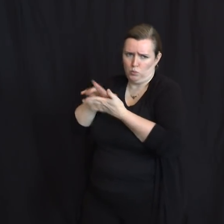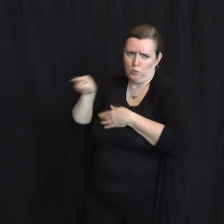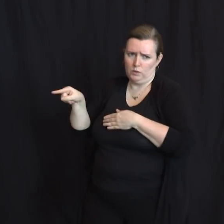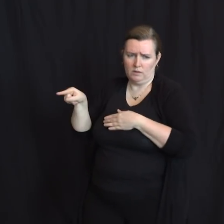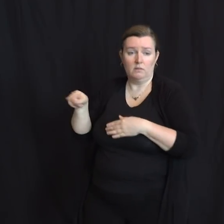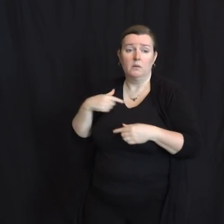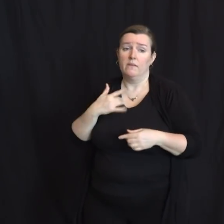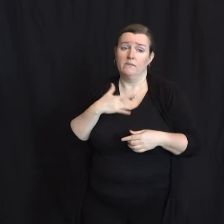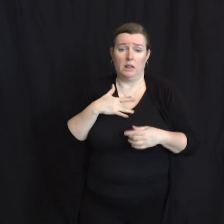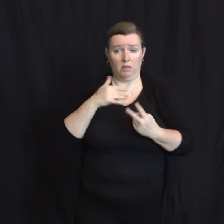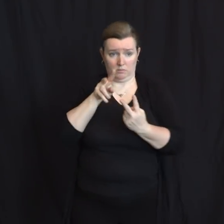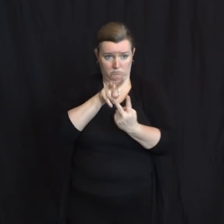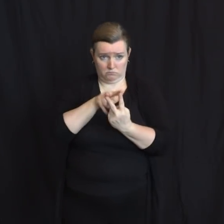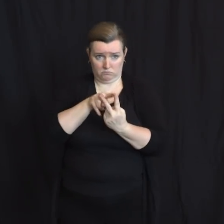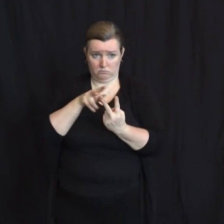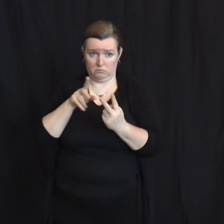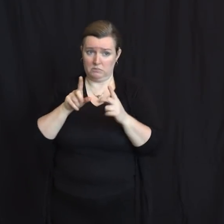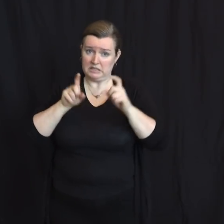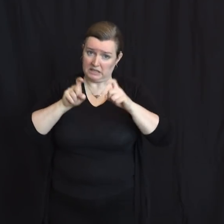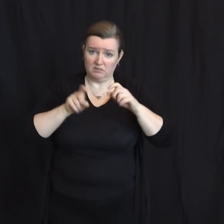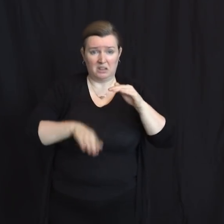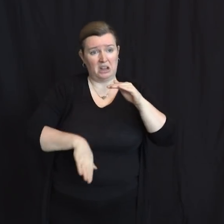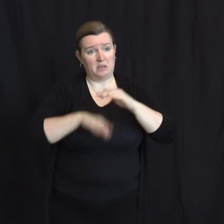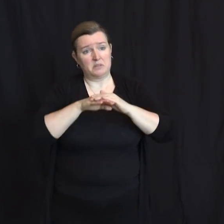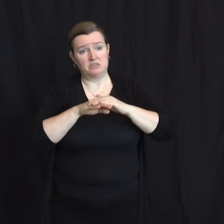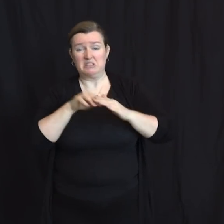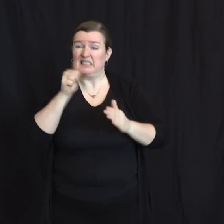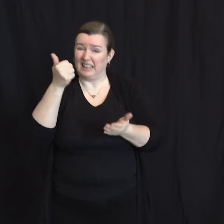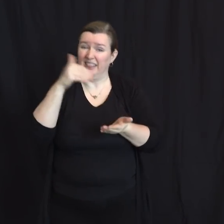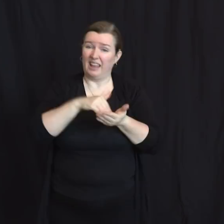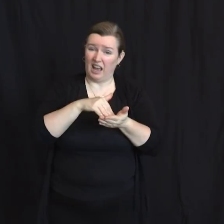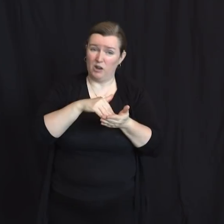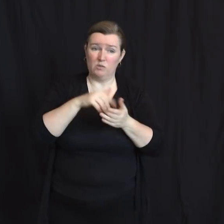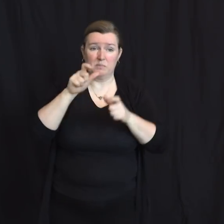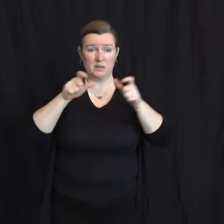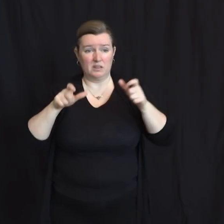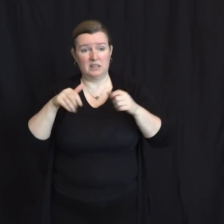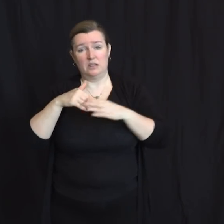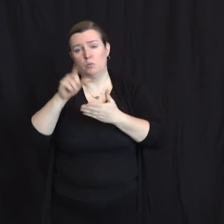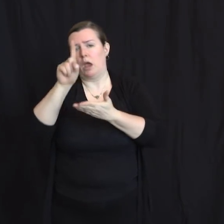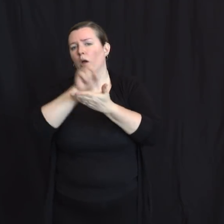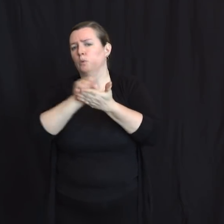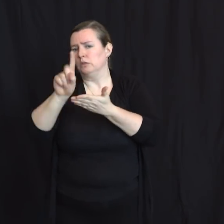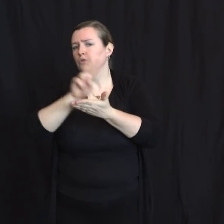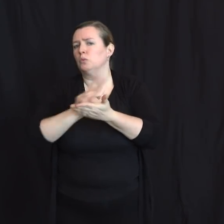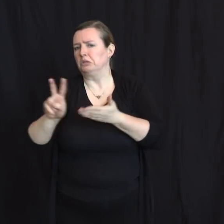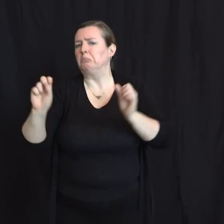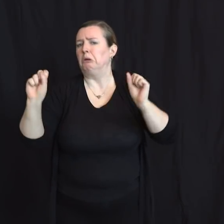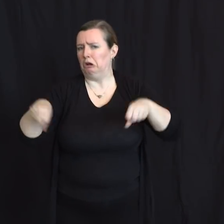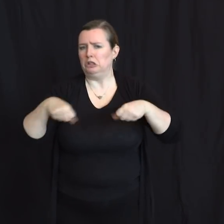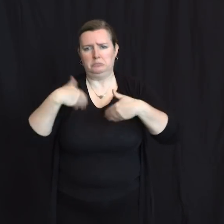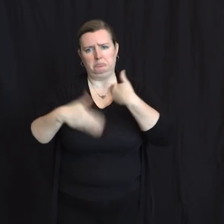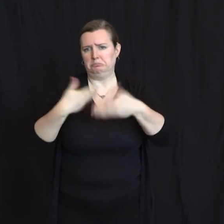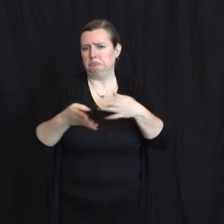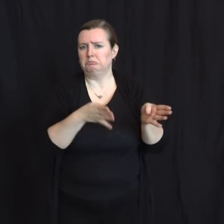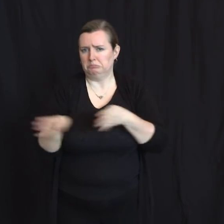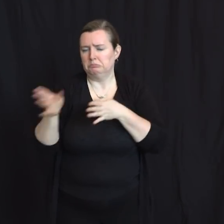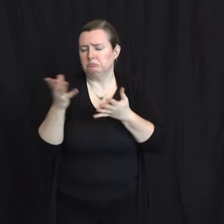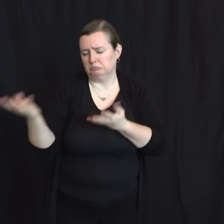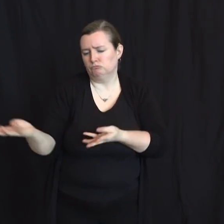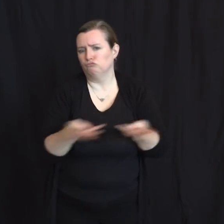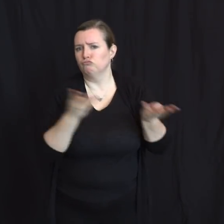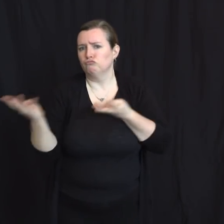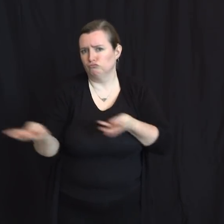at their 10,000 within a week or two, which is part of the reason they've ordered the equipment for the next module going forward. But I don't think we'll